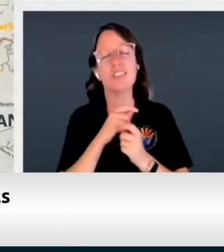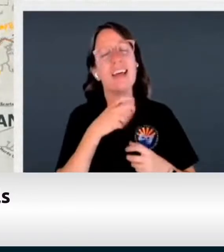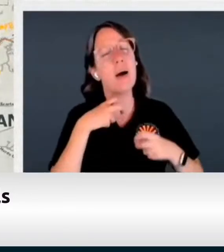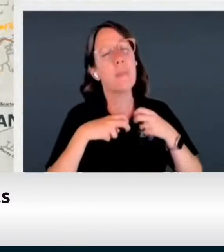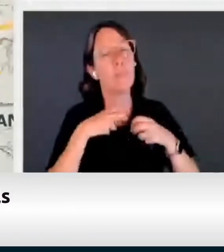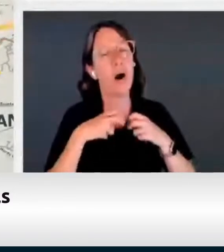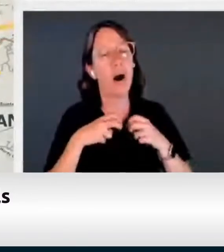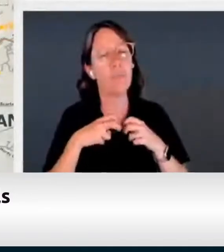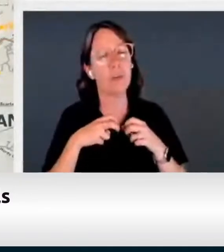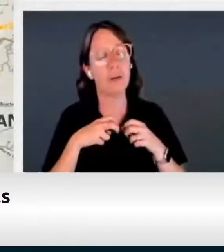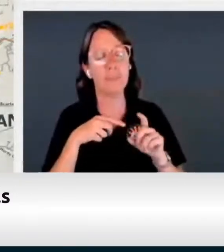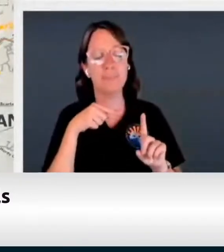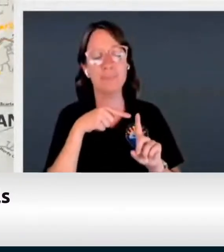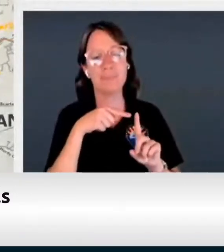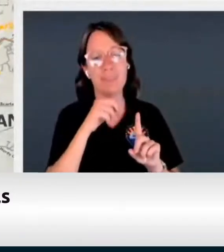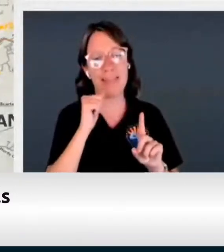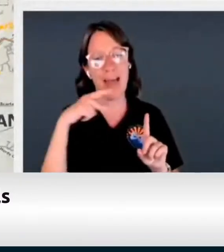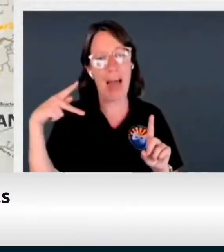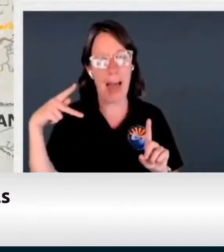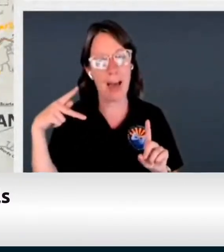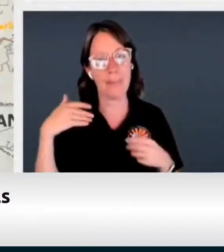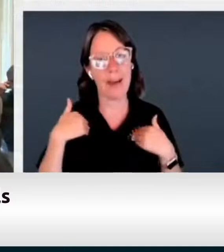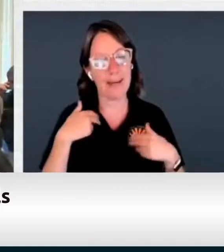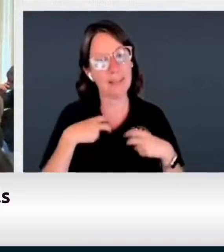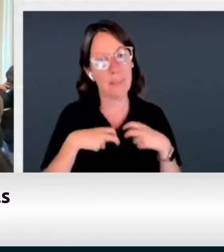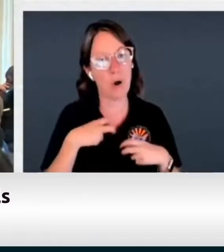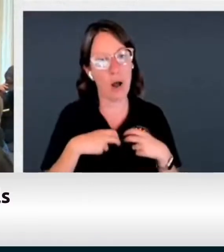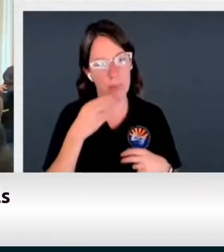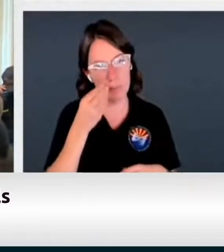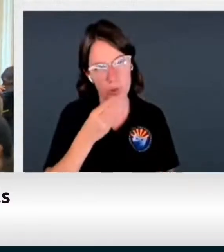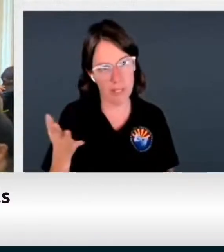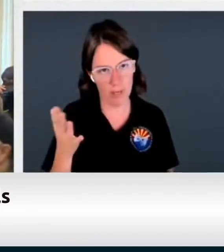But just wanted to let that know.